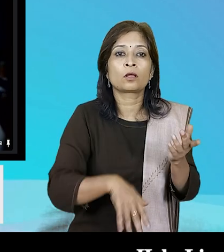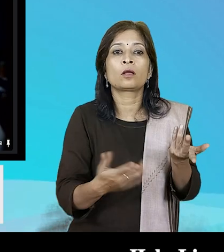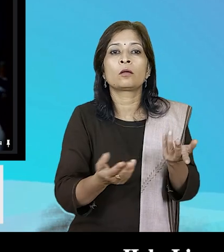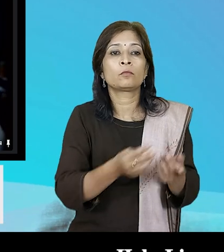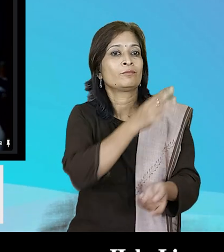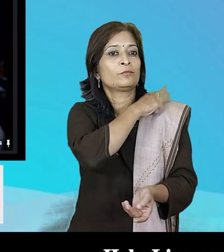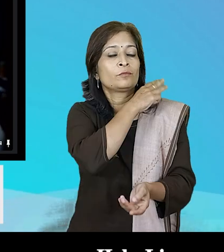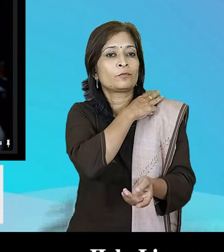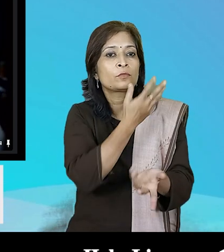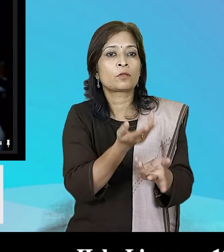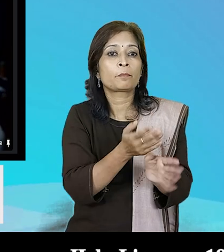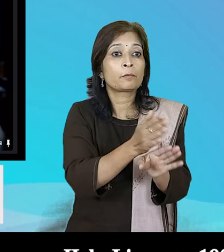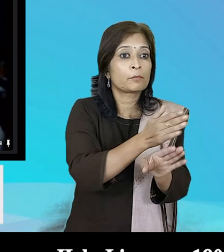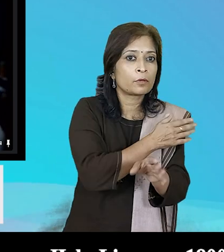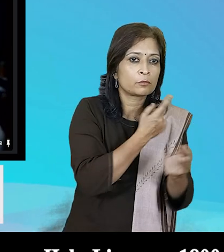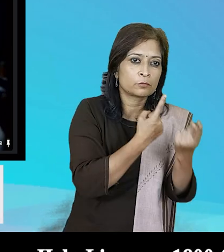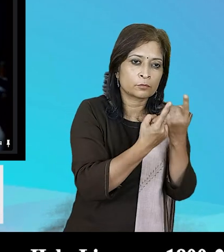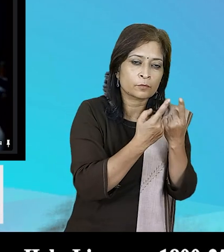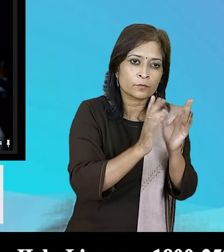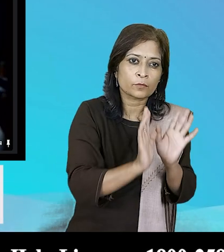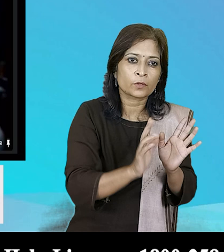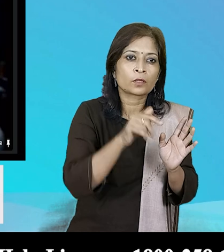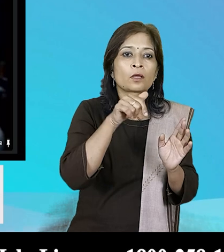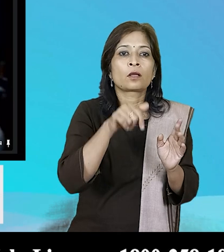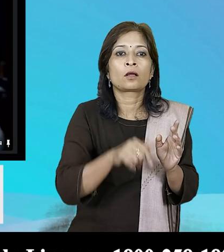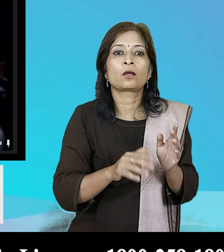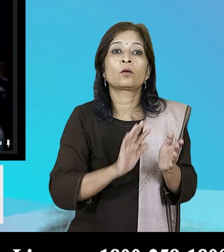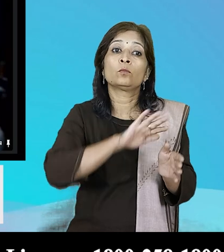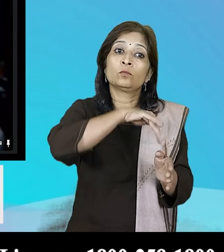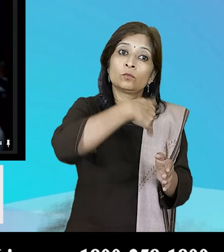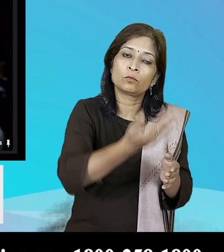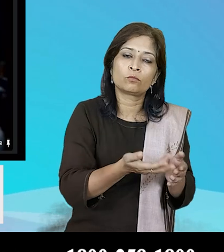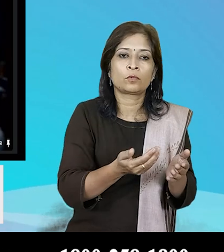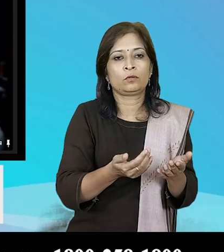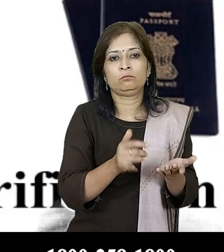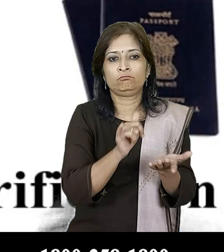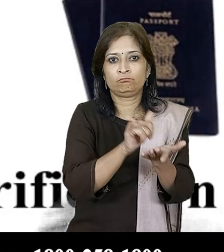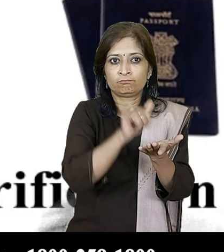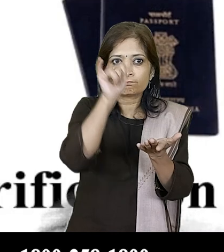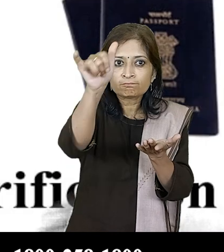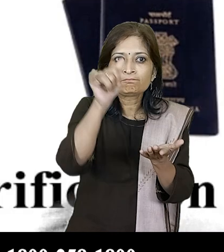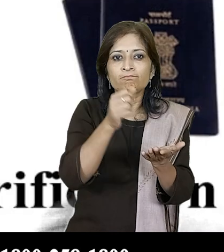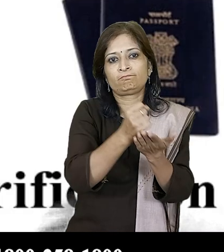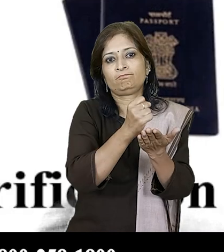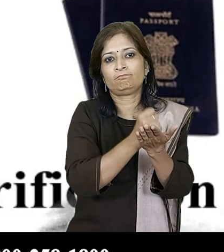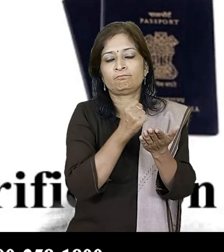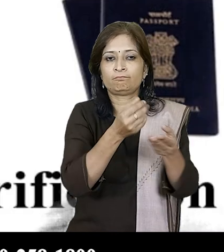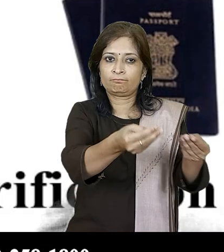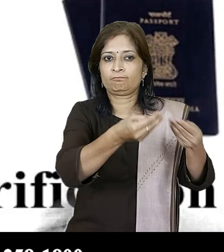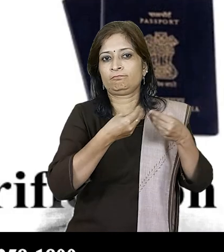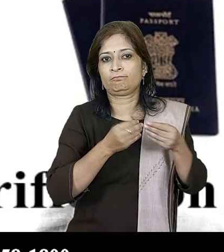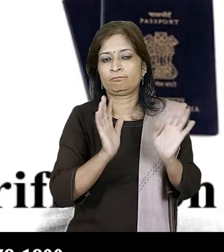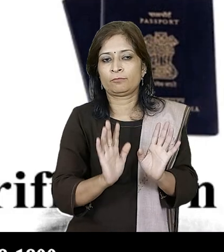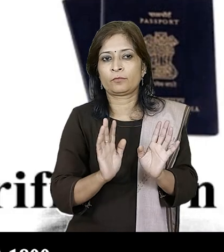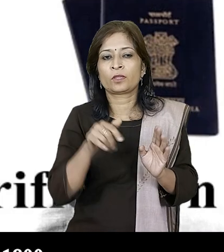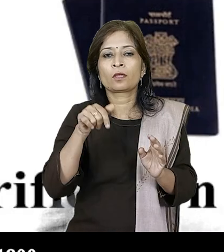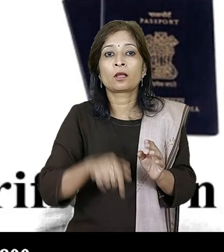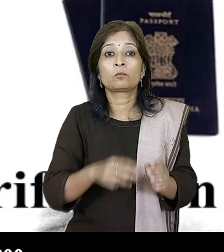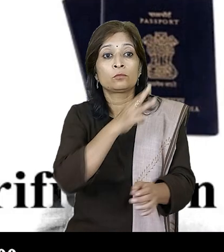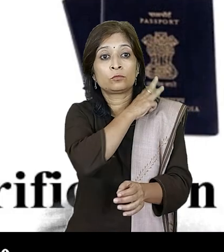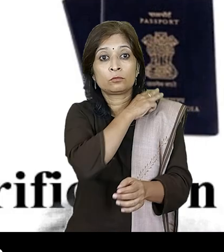when pre-police verification happens, we only issue the passport when the police verify